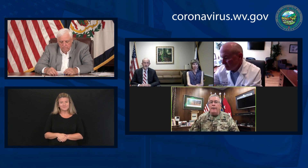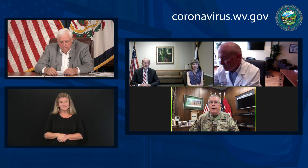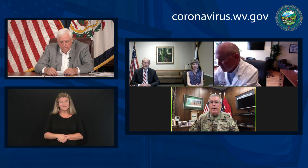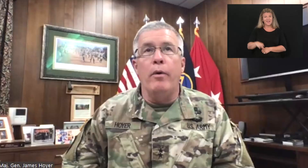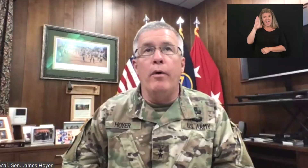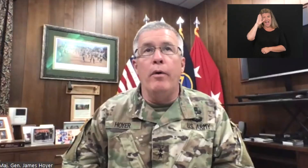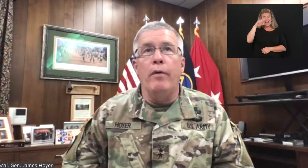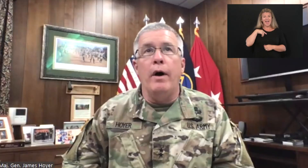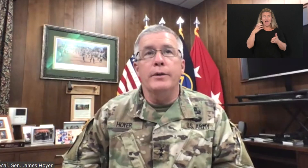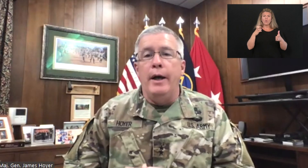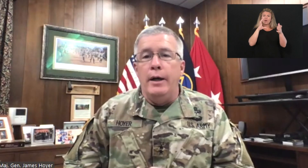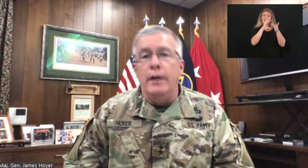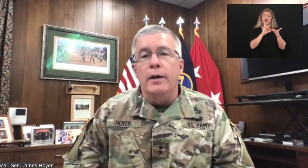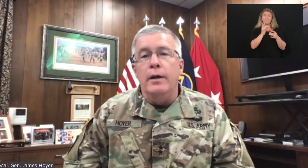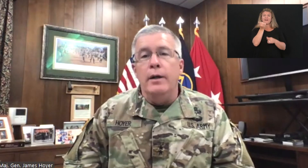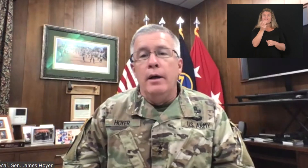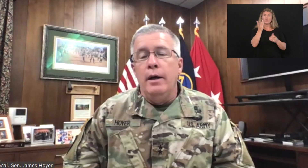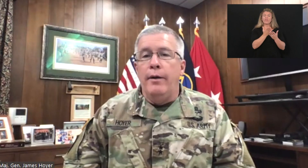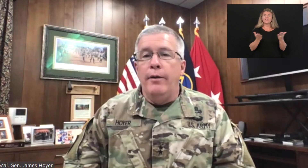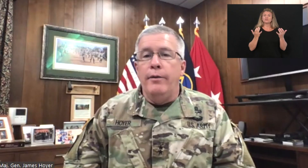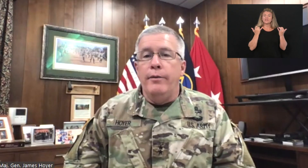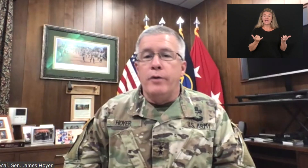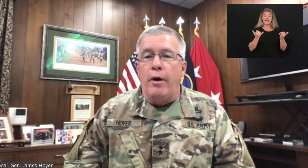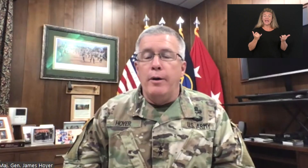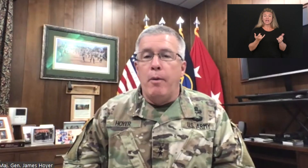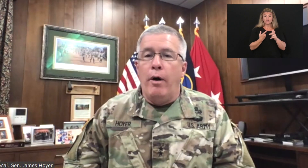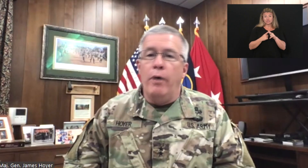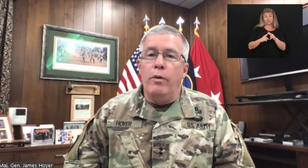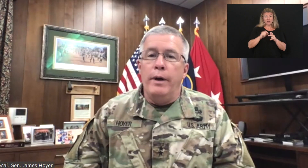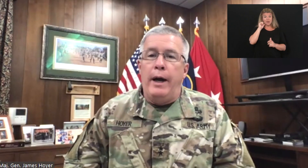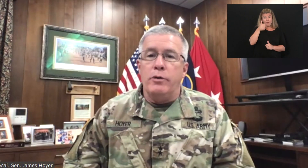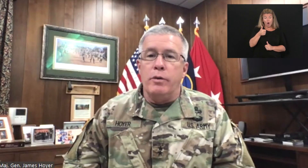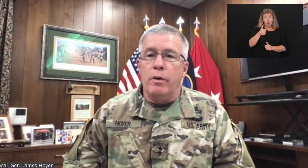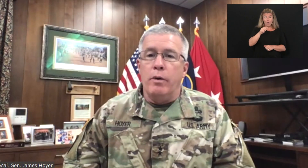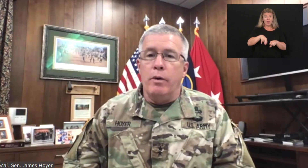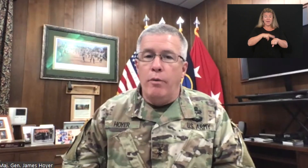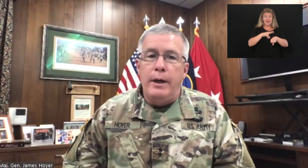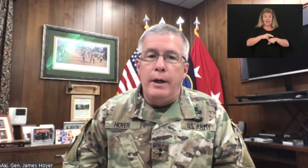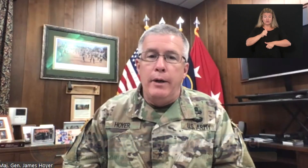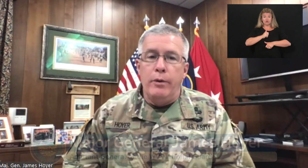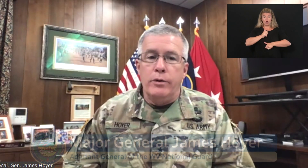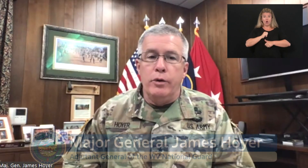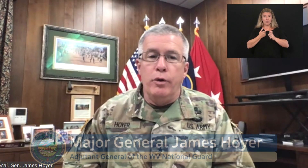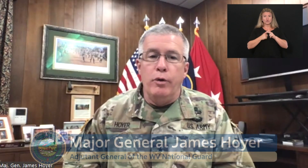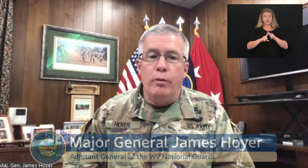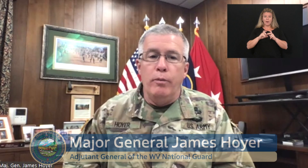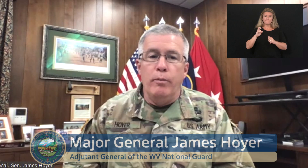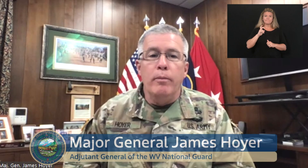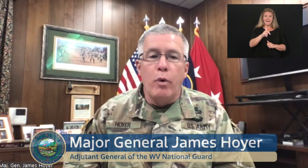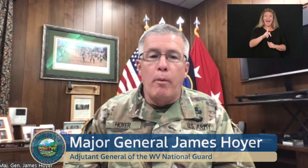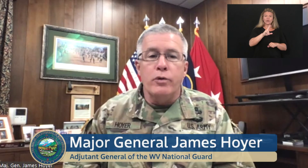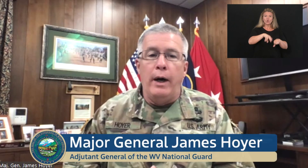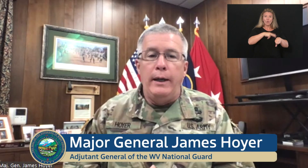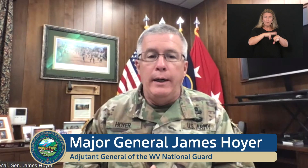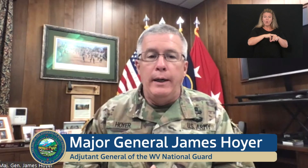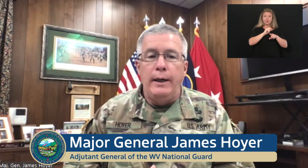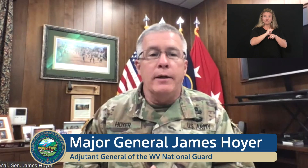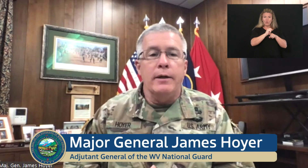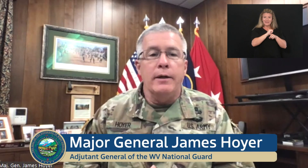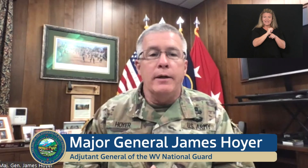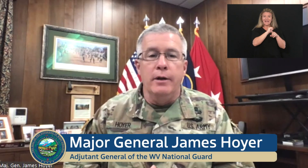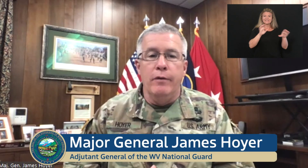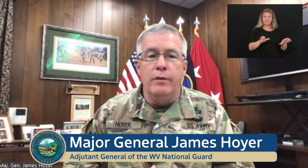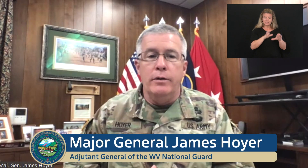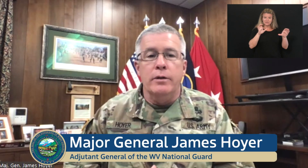Highlight a couple of items today. Starting tomorrow, the National Guard will begin to resume normal training